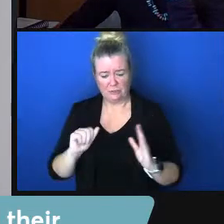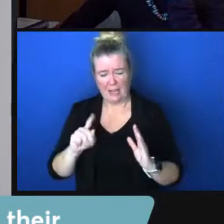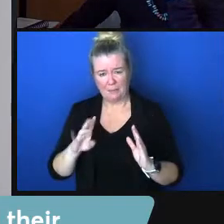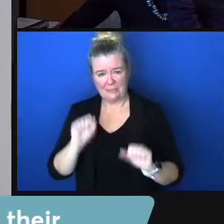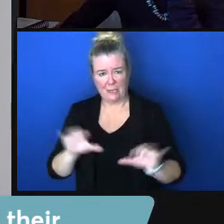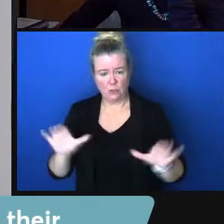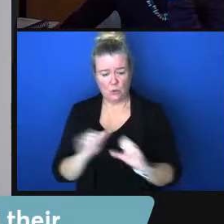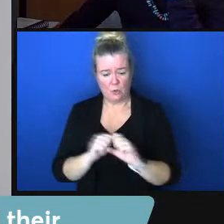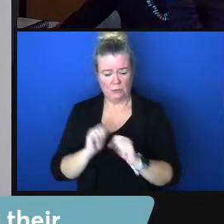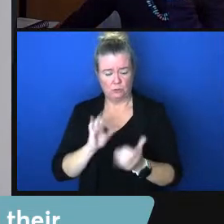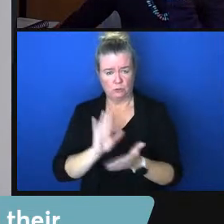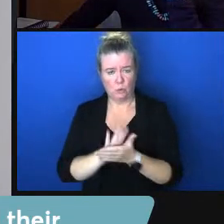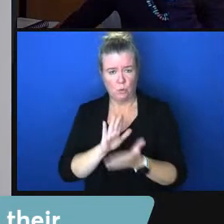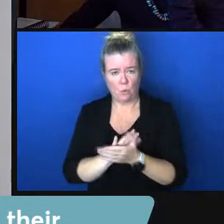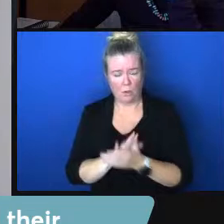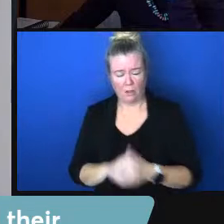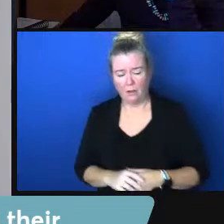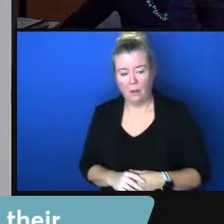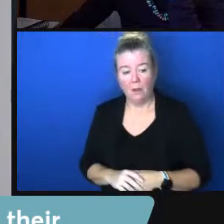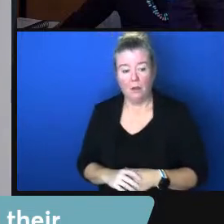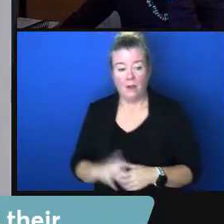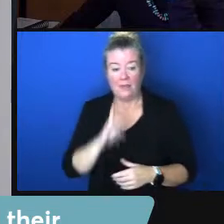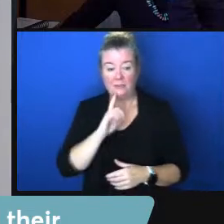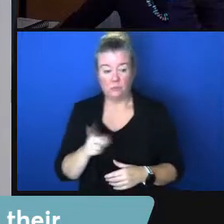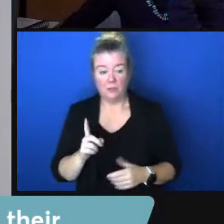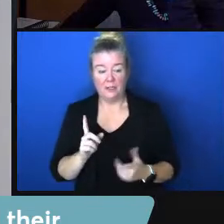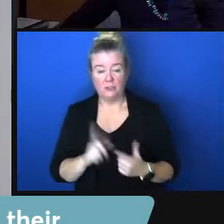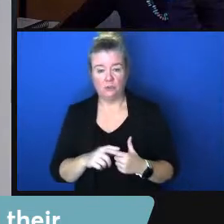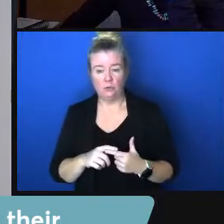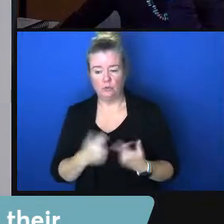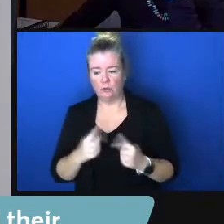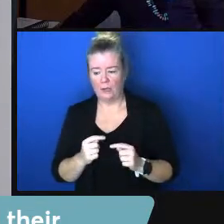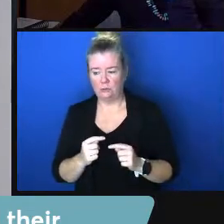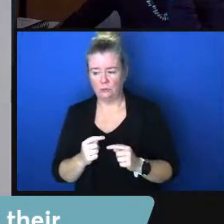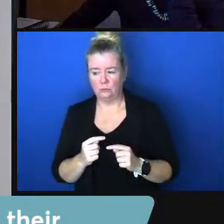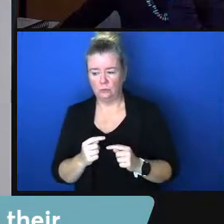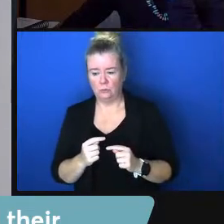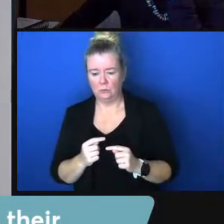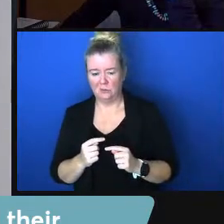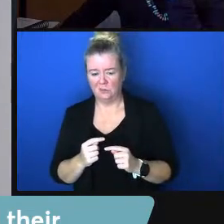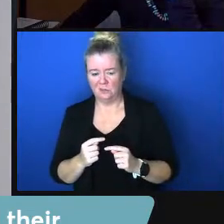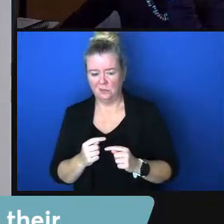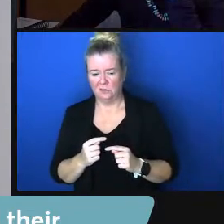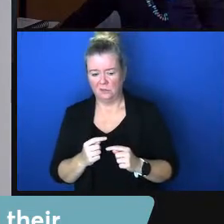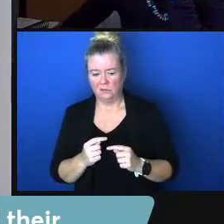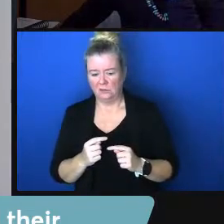do in our schoolhouses. And it is to undermine our ability to call out